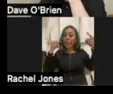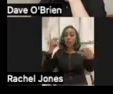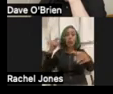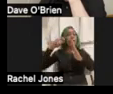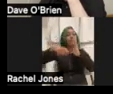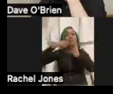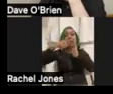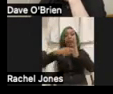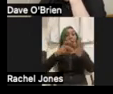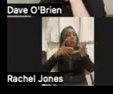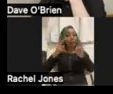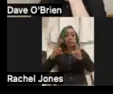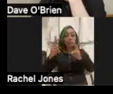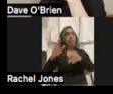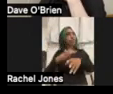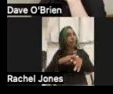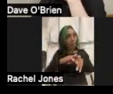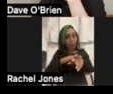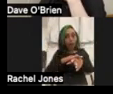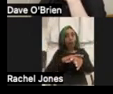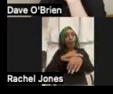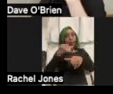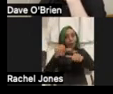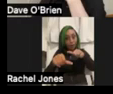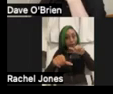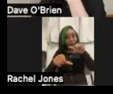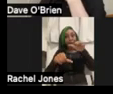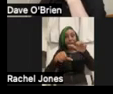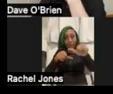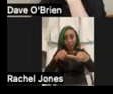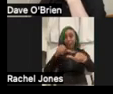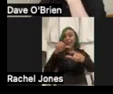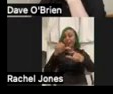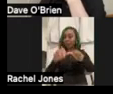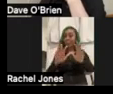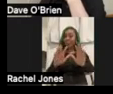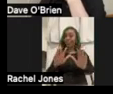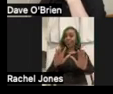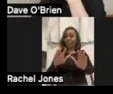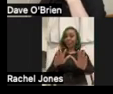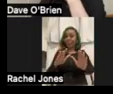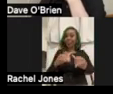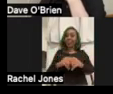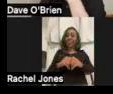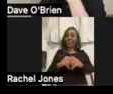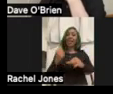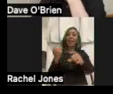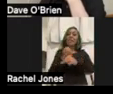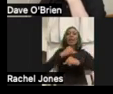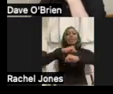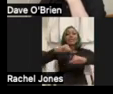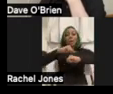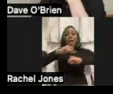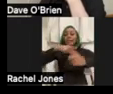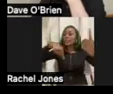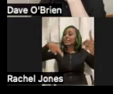an extremely slow and painstaking process. And that affords a kind of, it makes space for some really